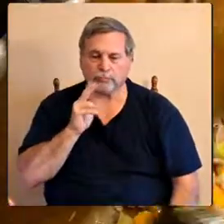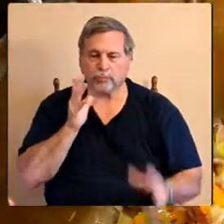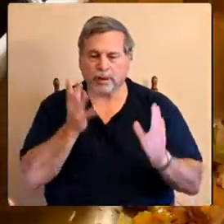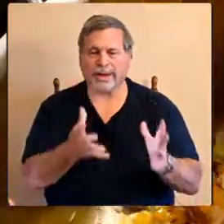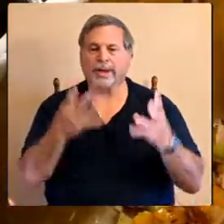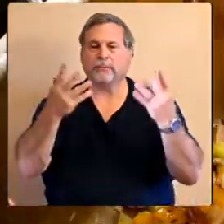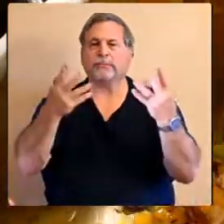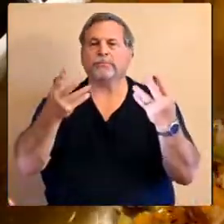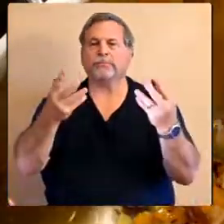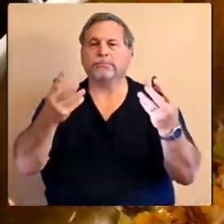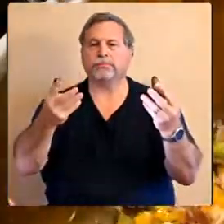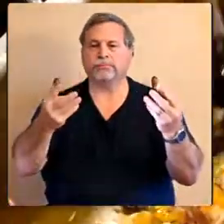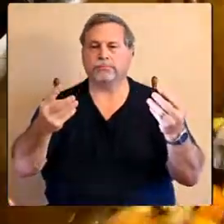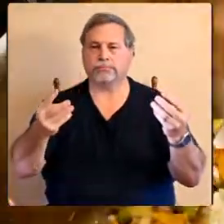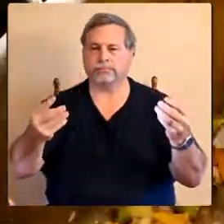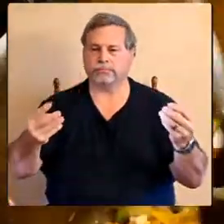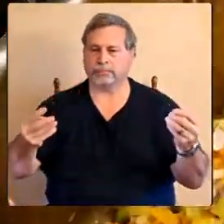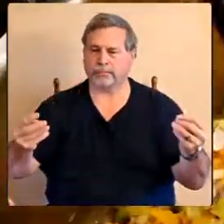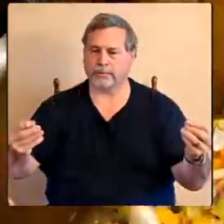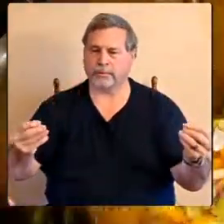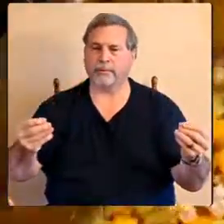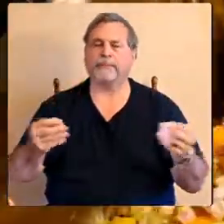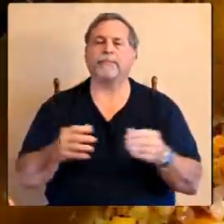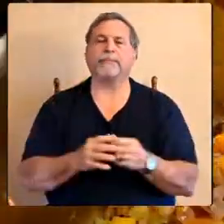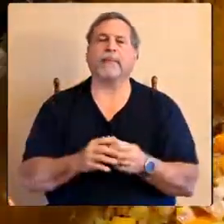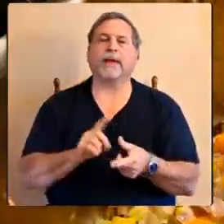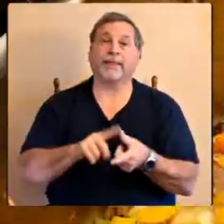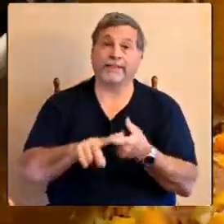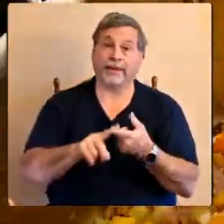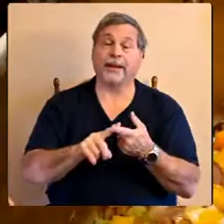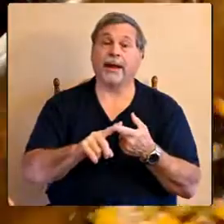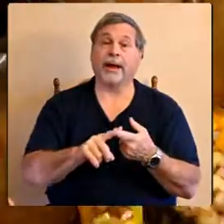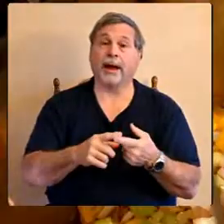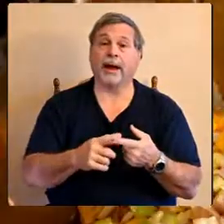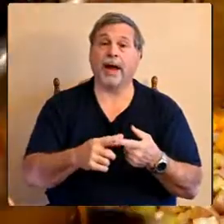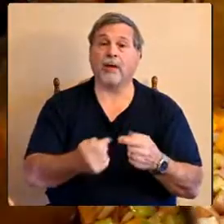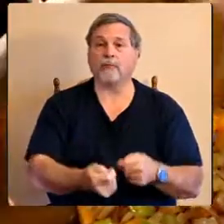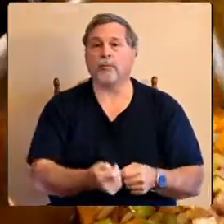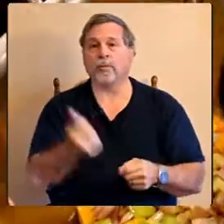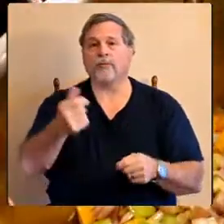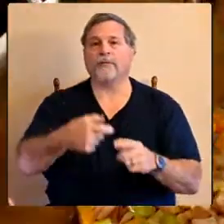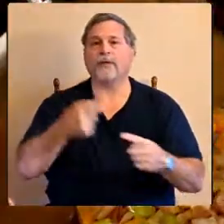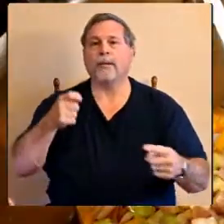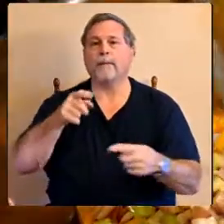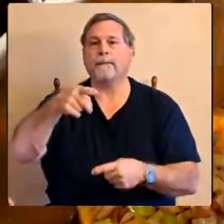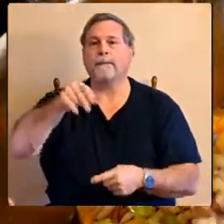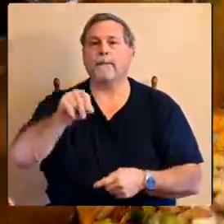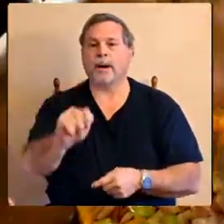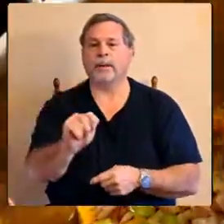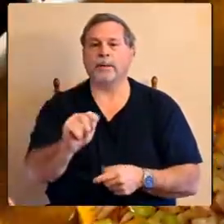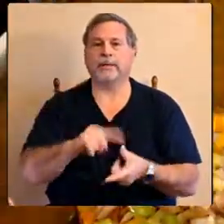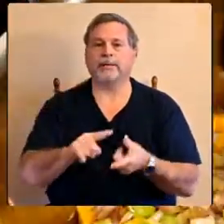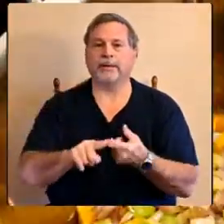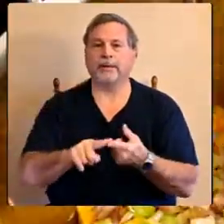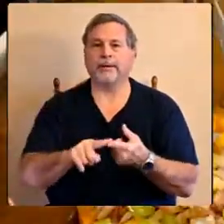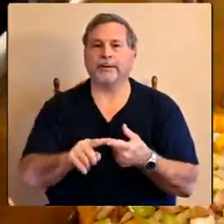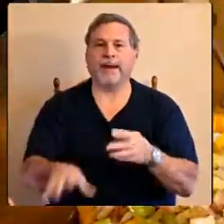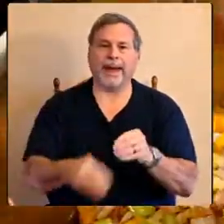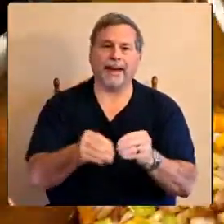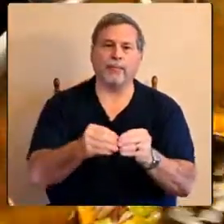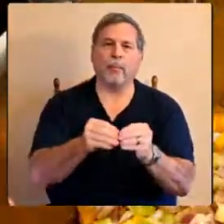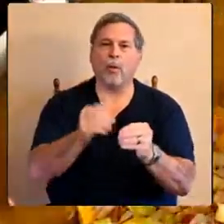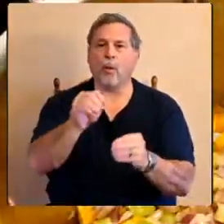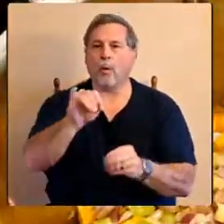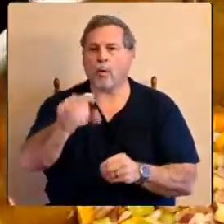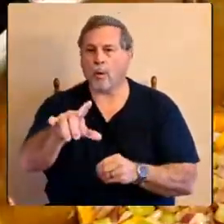cook down. As soon as it's cooked down, I'm going to actually remove it from the pot, and I'm going to get a little bit of more oil